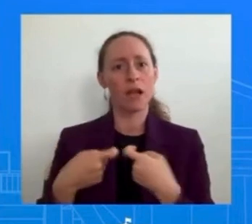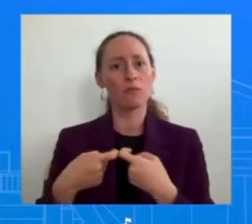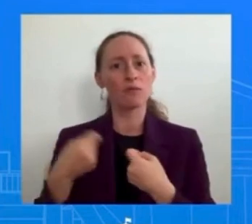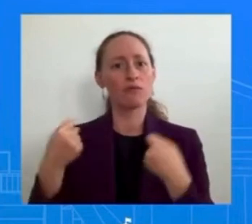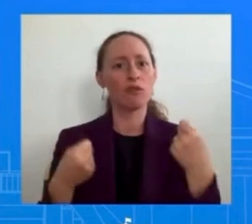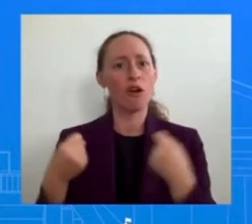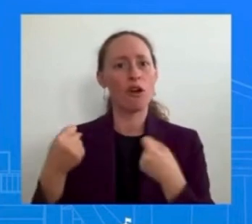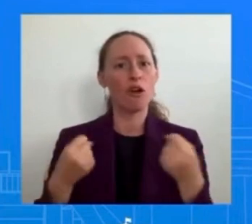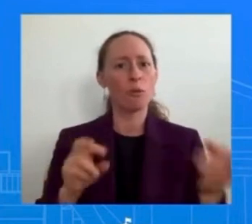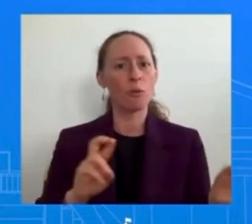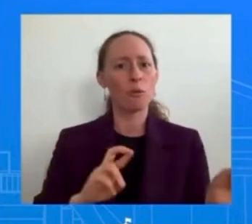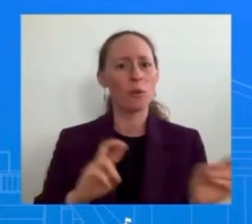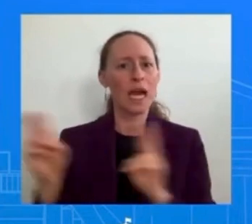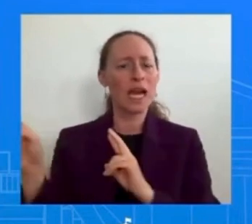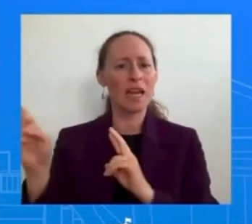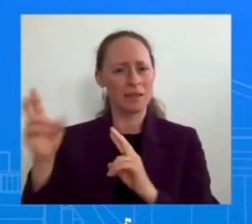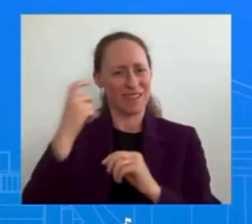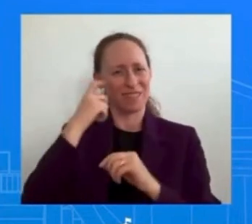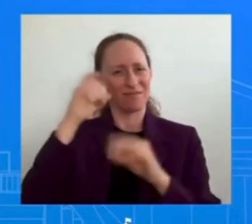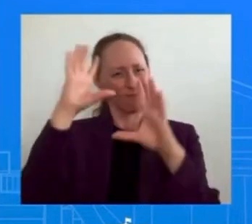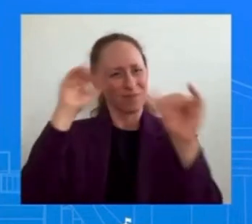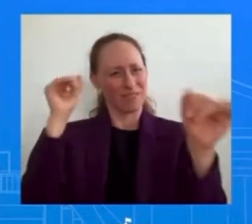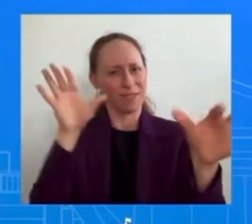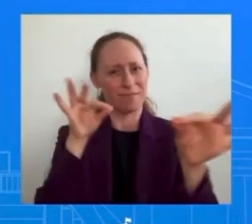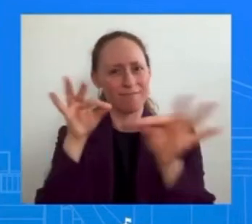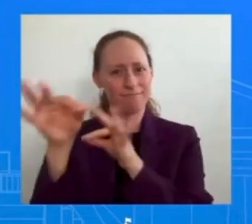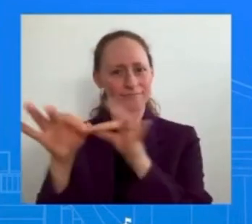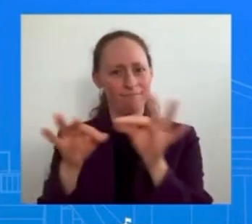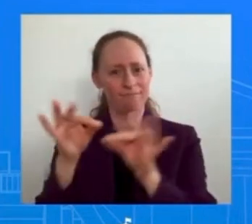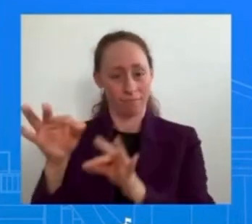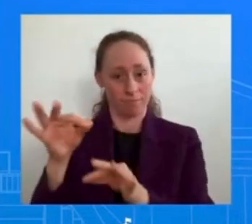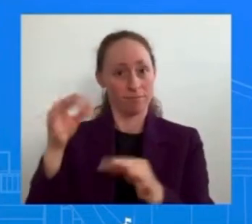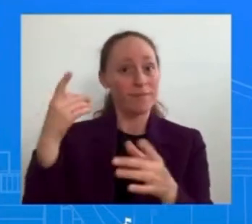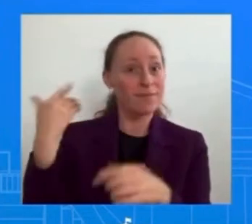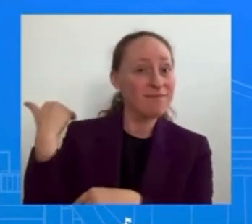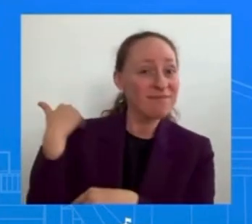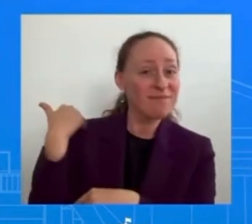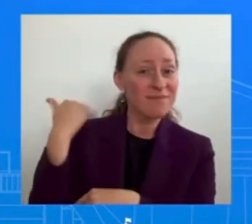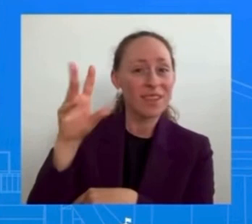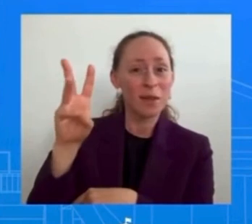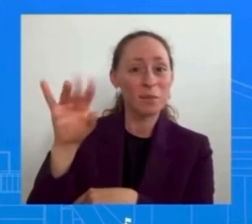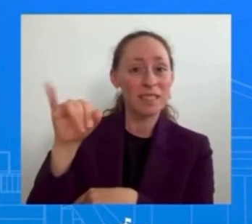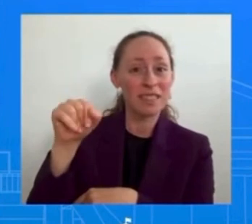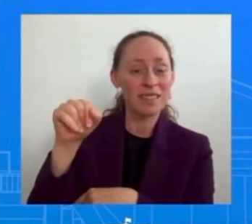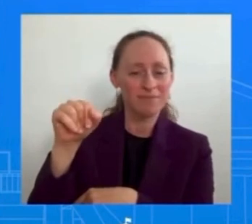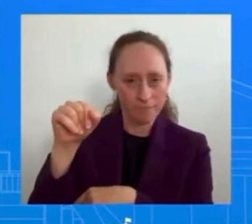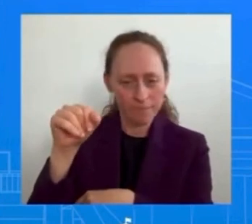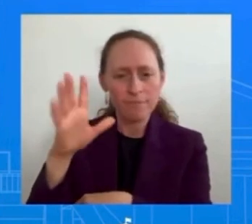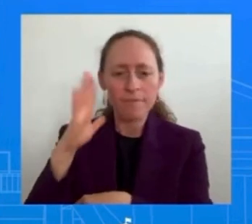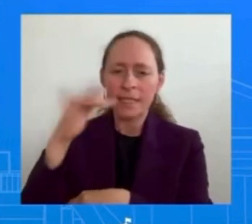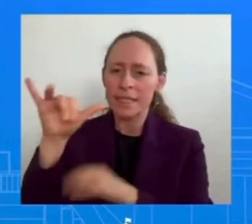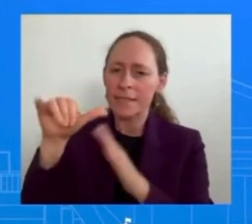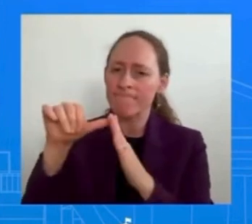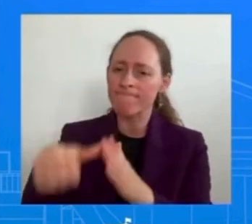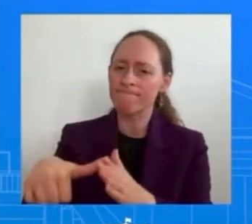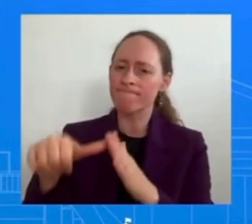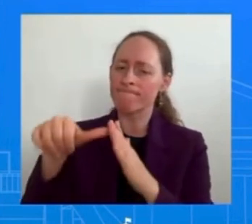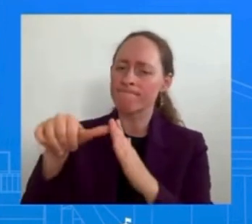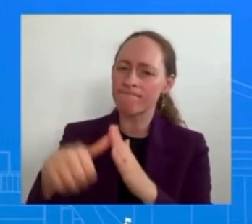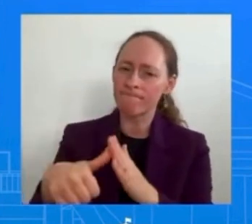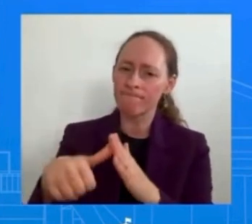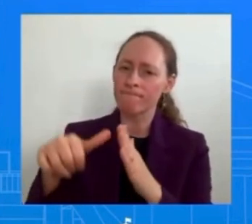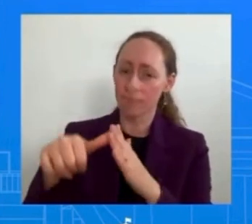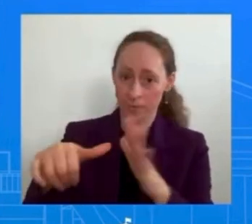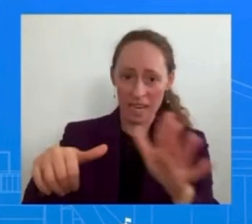communicate through all of you to the American people, and that's what we're going to continue to do. With that, I know that I think there's a time limit